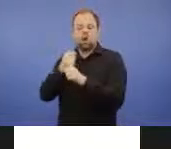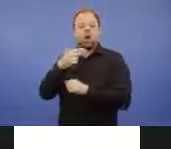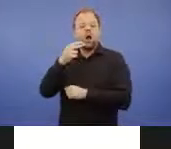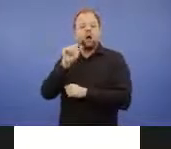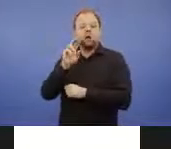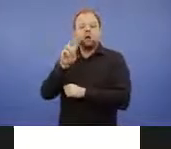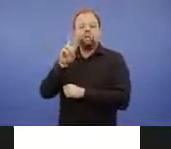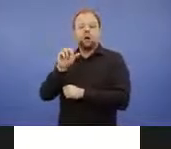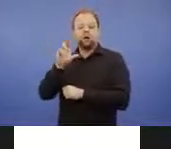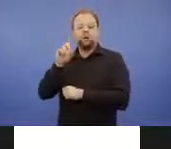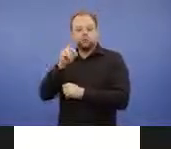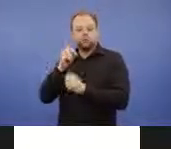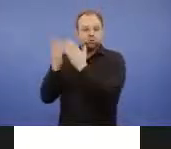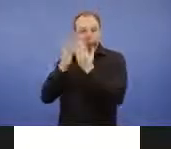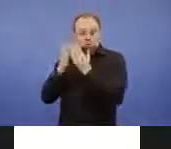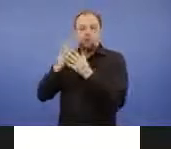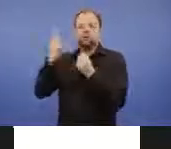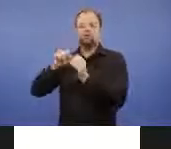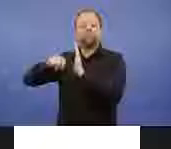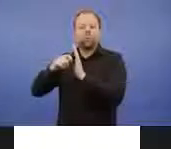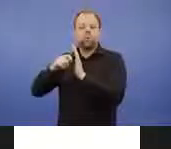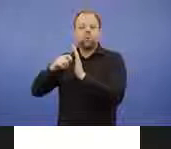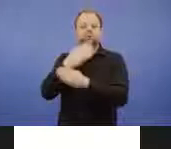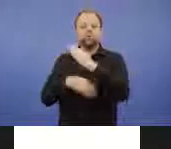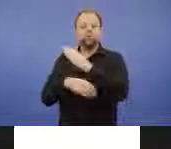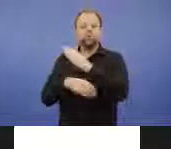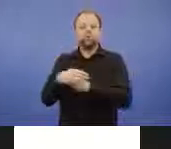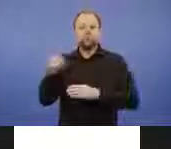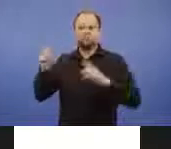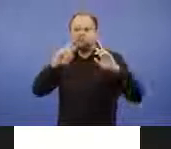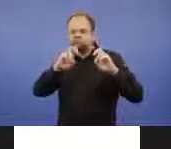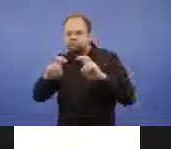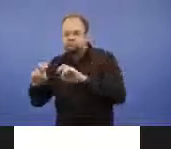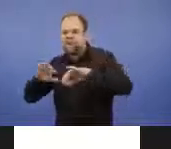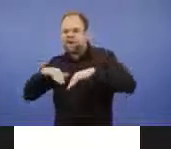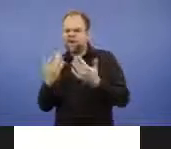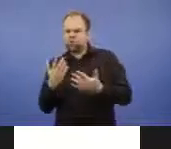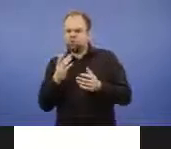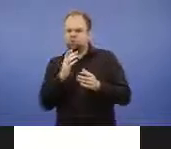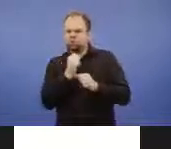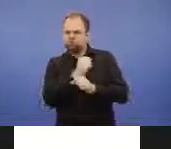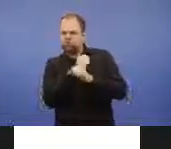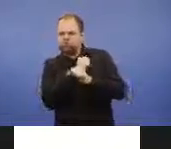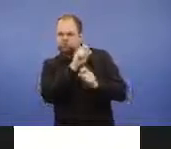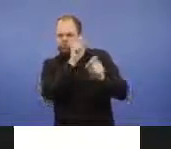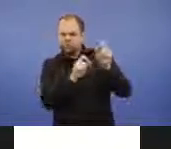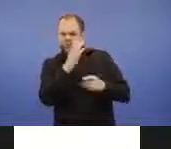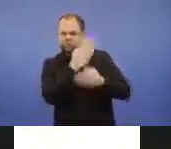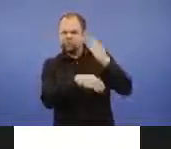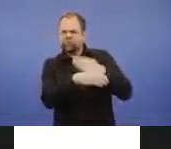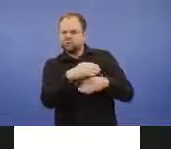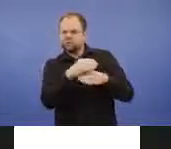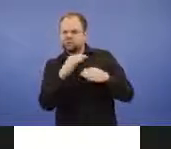ICRC Washington delegation, where he worked on various issues related to armed conflict, immigration, disability,